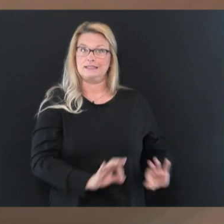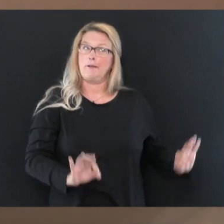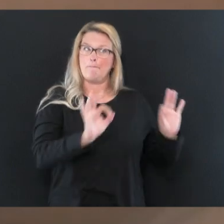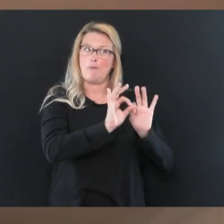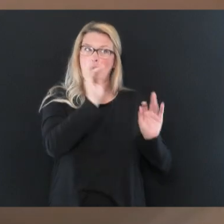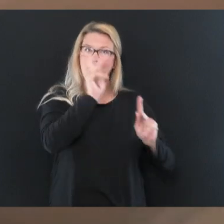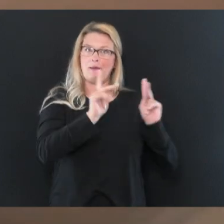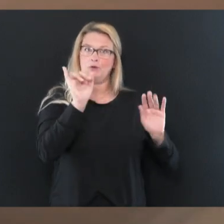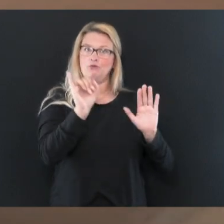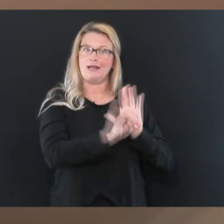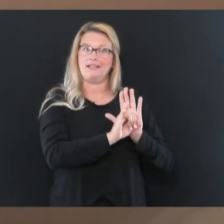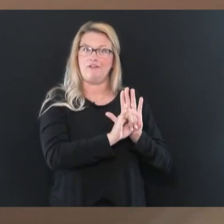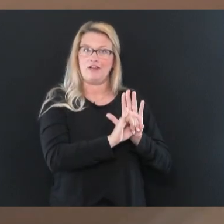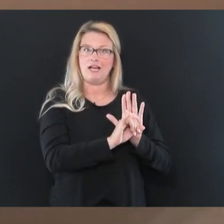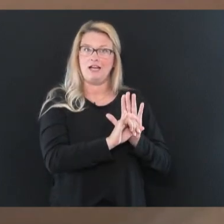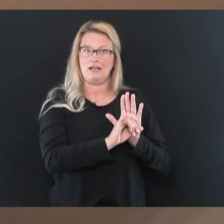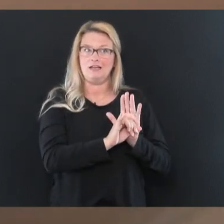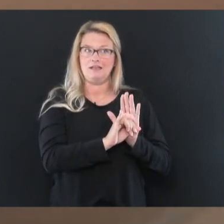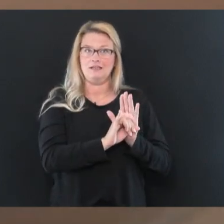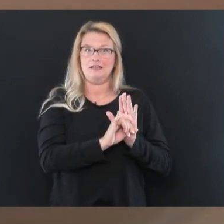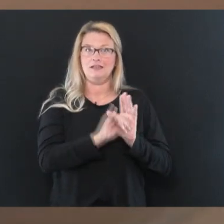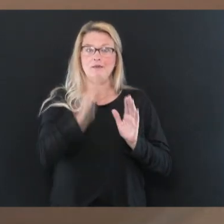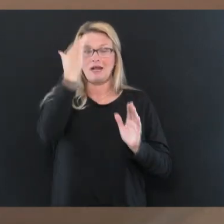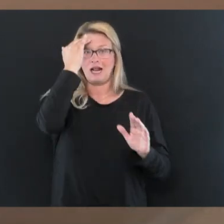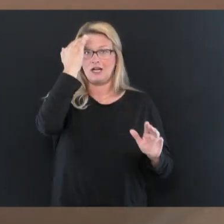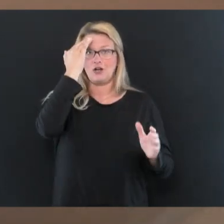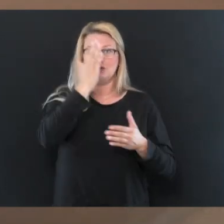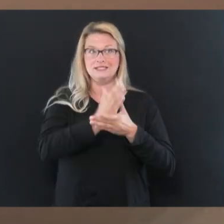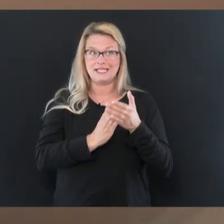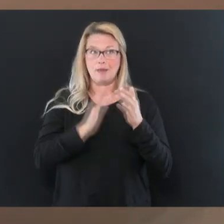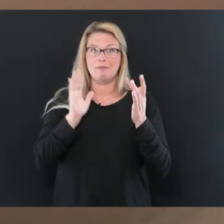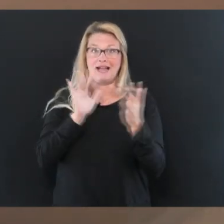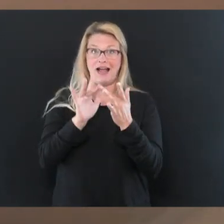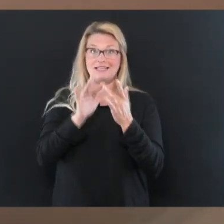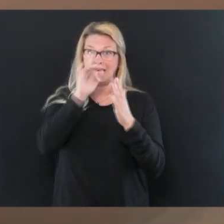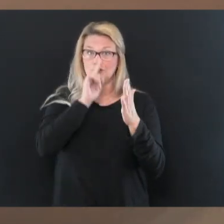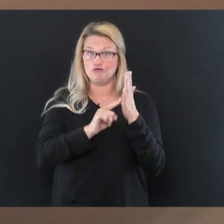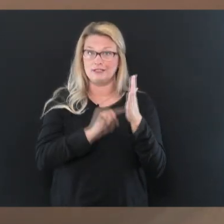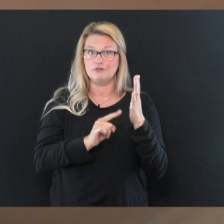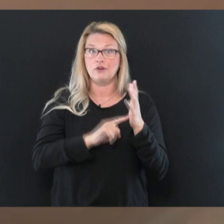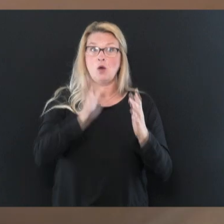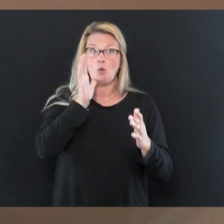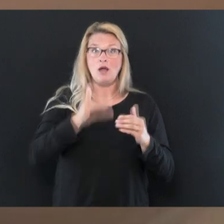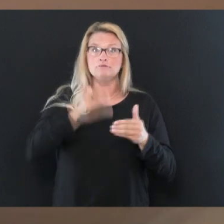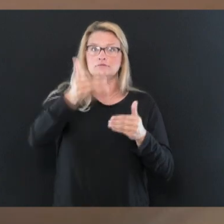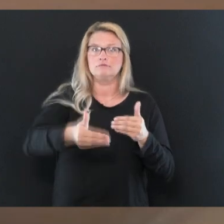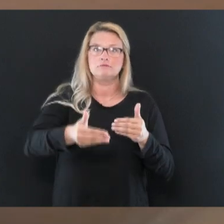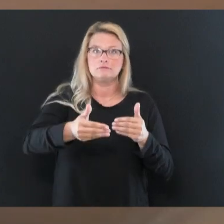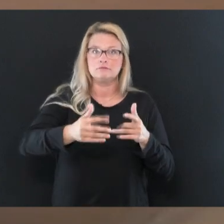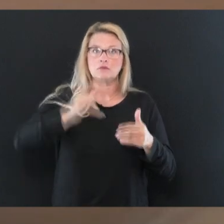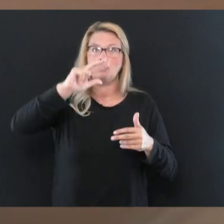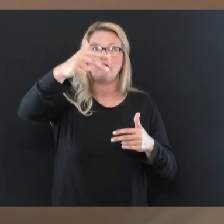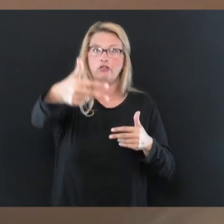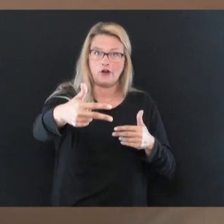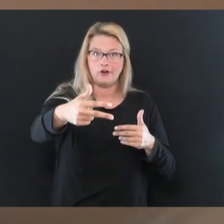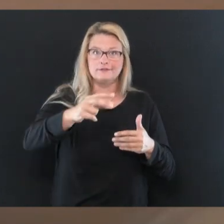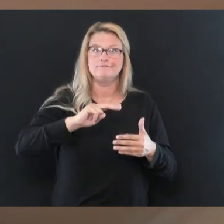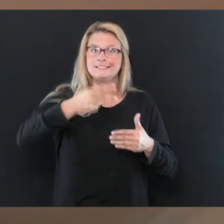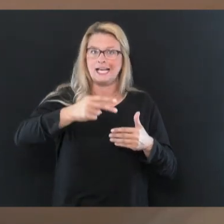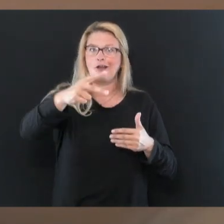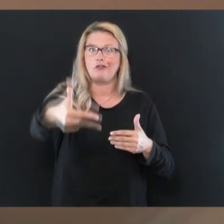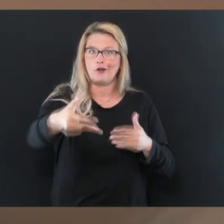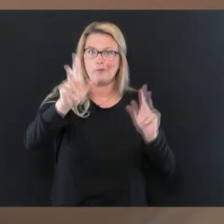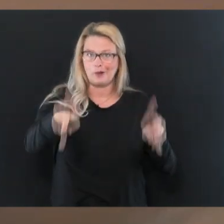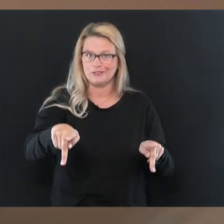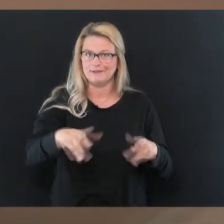identify, but I do know that some contact tracings do go to the second degree of separation as